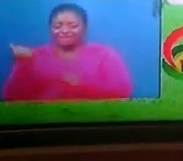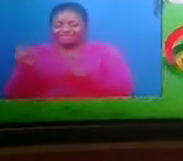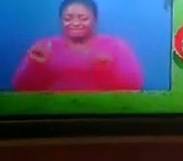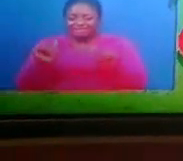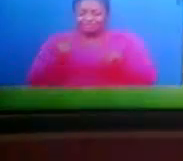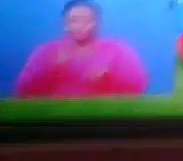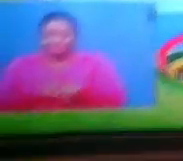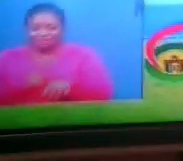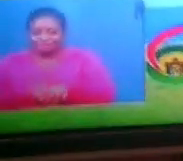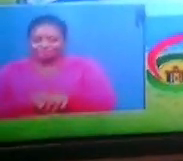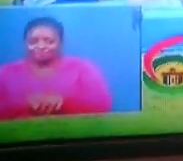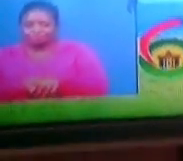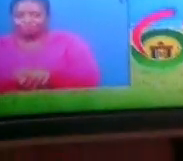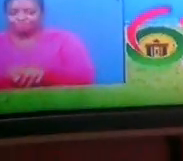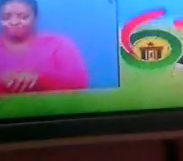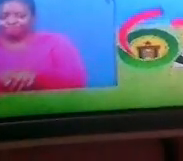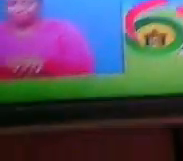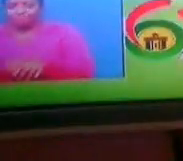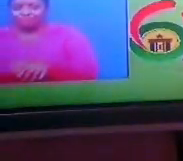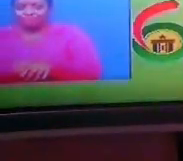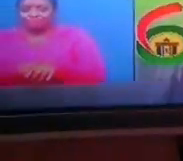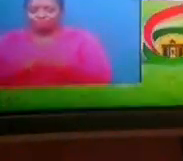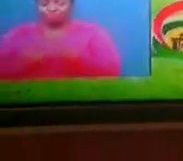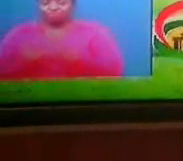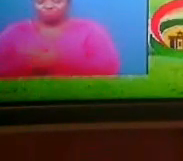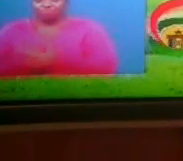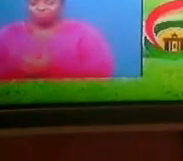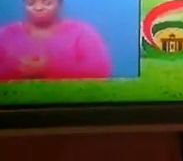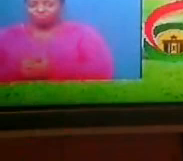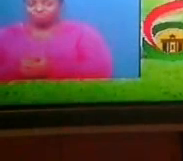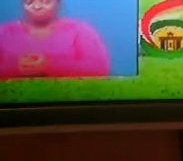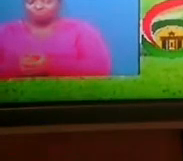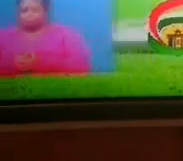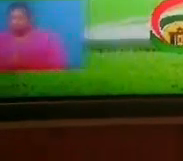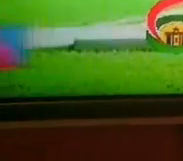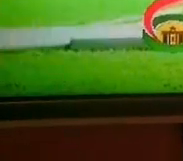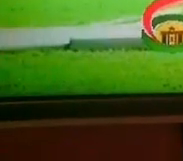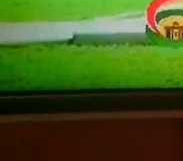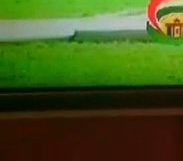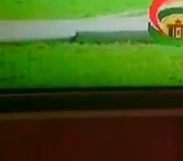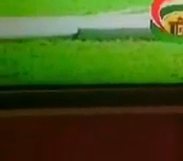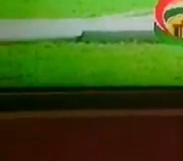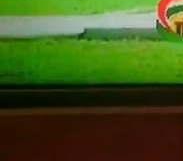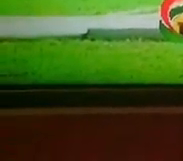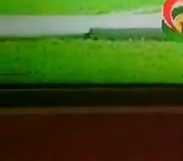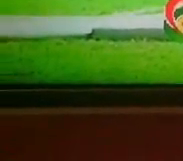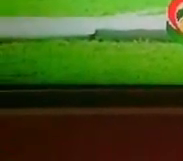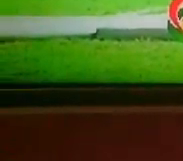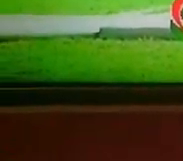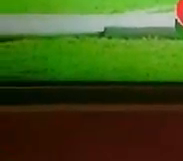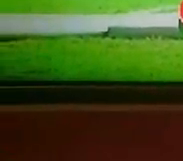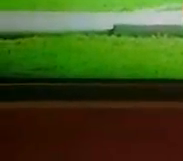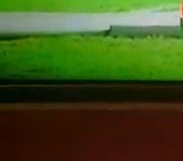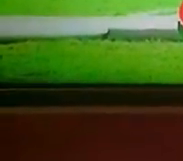The loop, sorry. Oh, one creates a loop, okay. And the other one dives through it. And here again, with the least mistake, there could